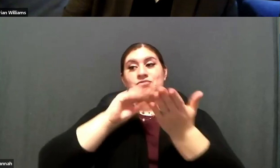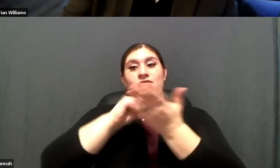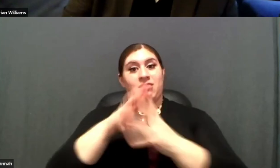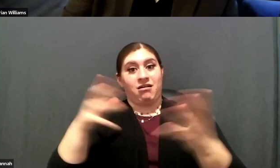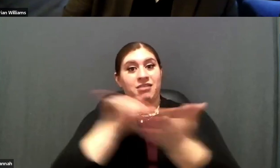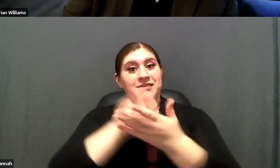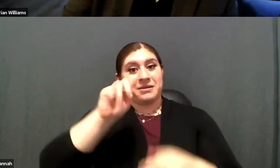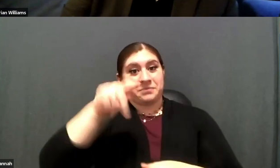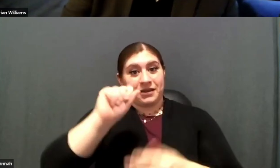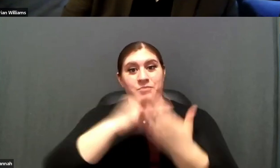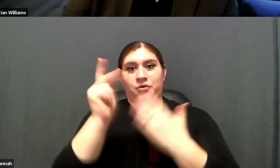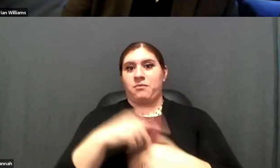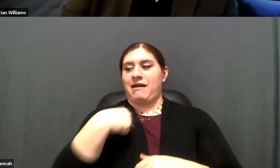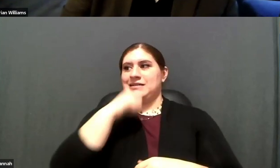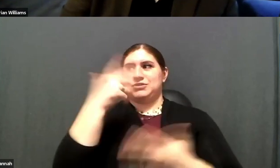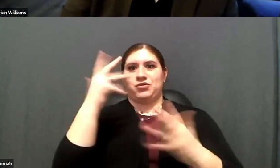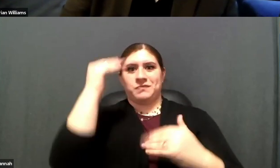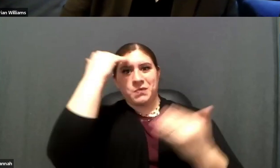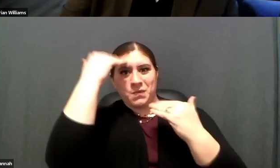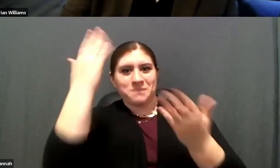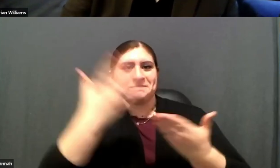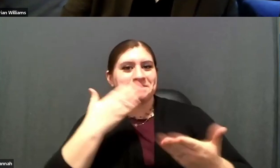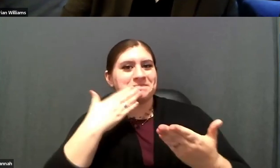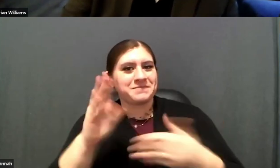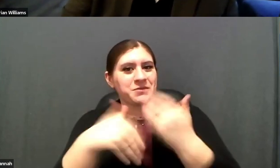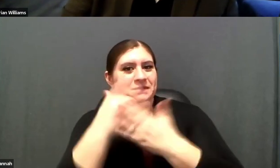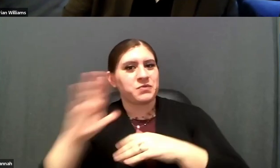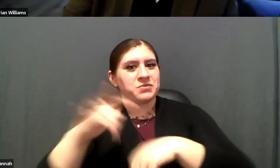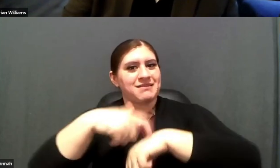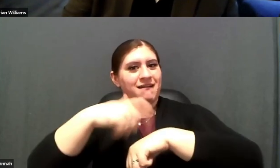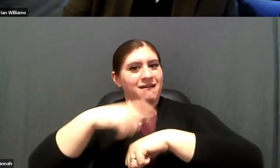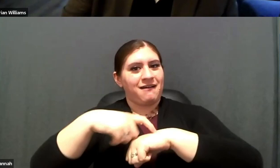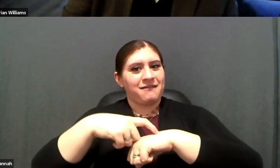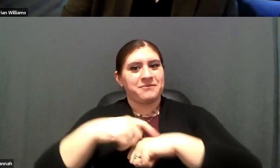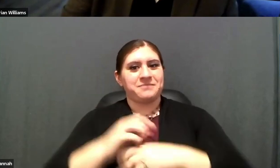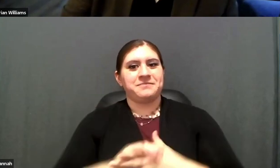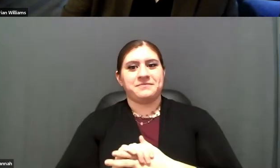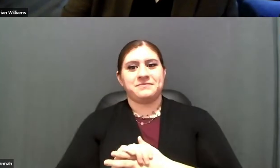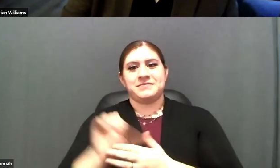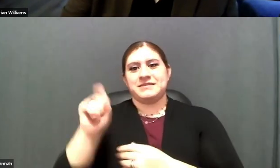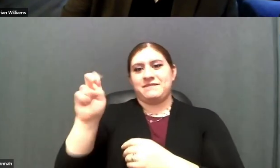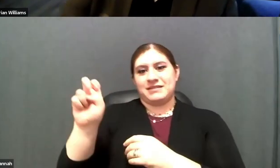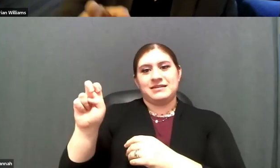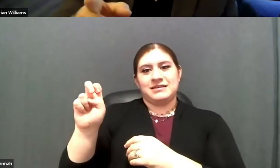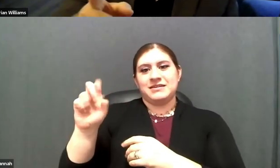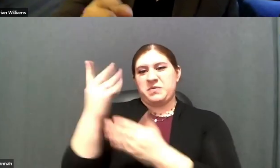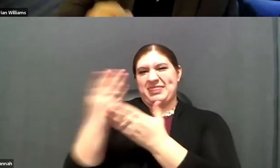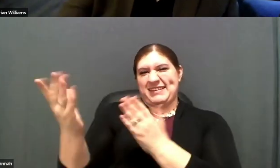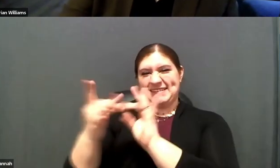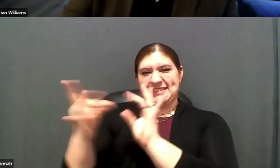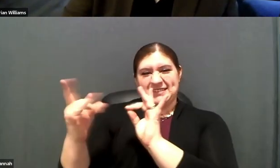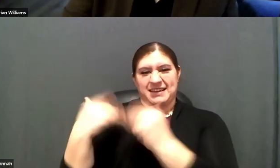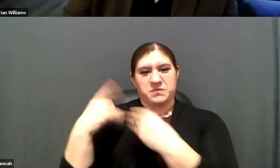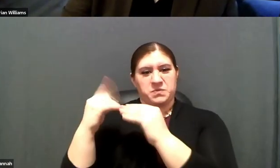MPA program that I didn't already know. So thank you all for your time. And have a great rest of your week. Stephanie, got one more